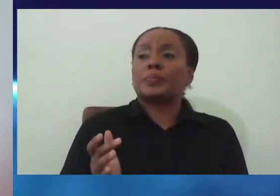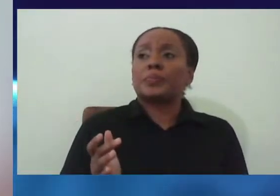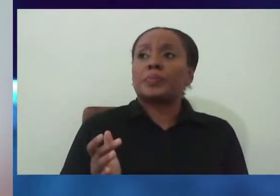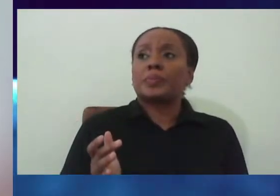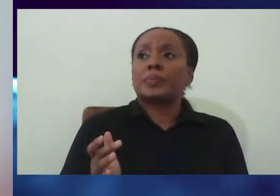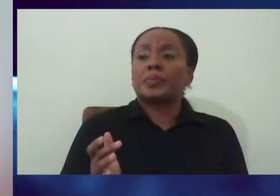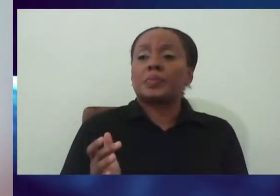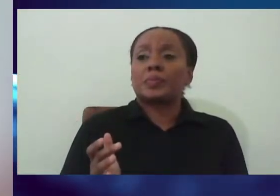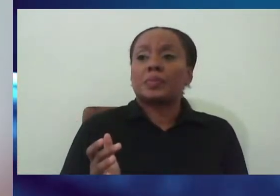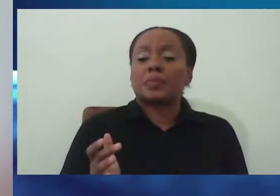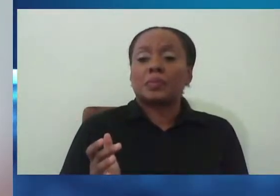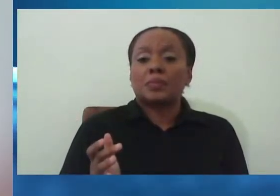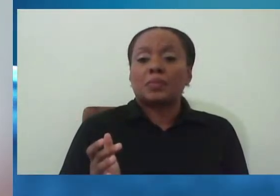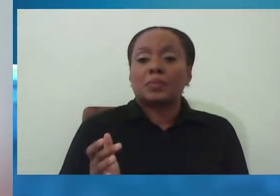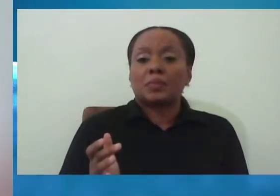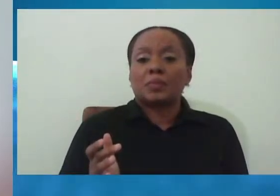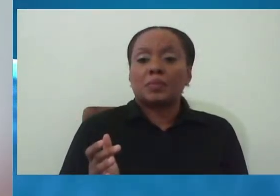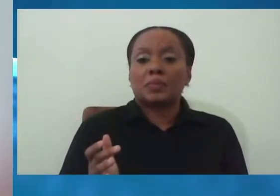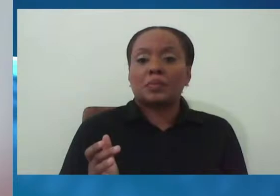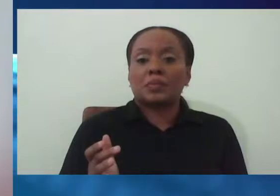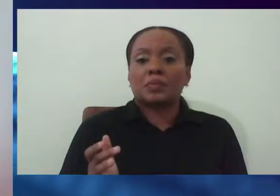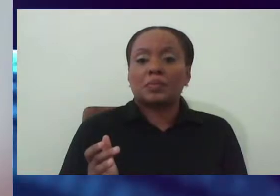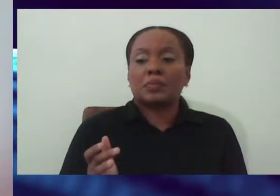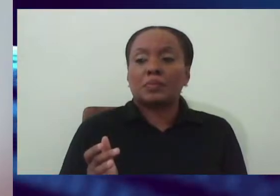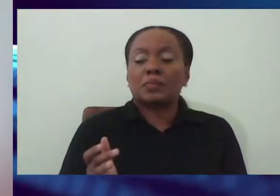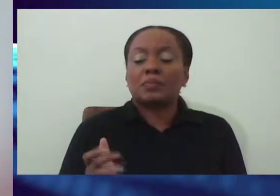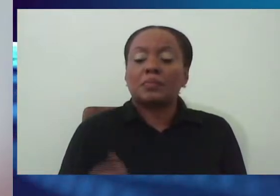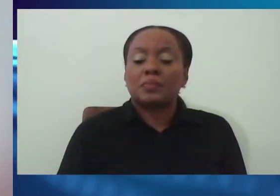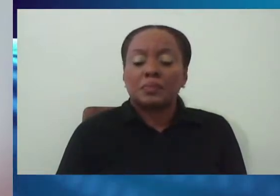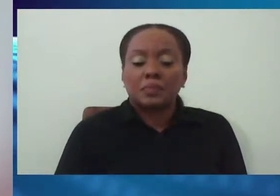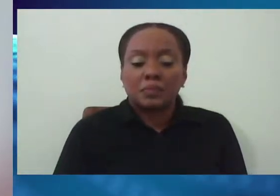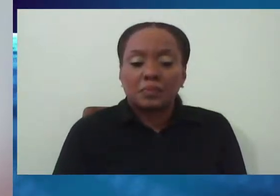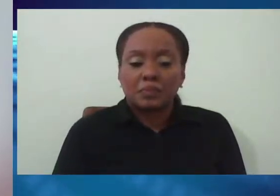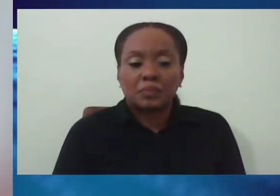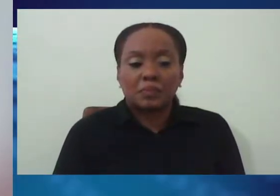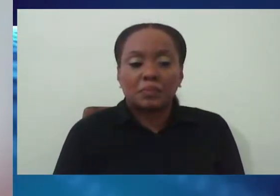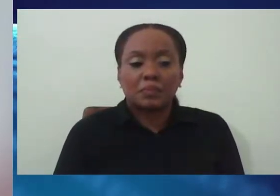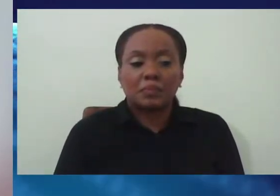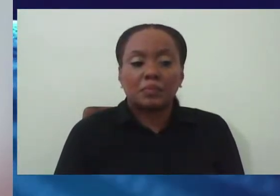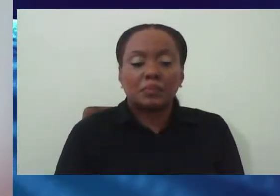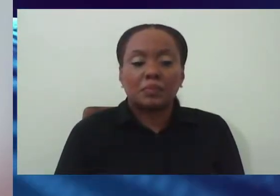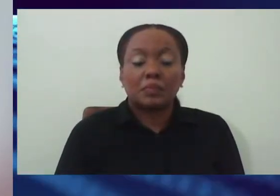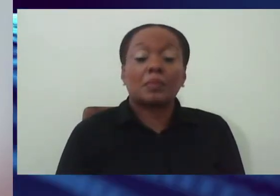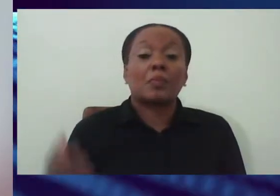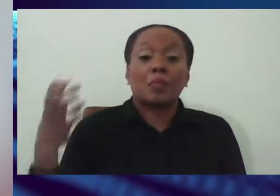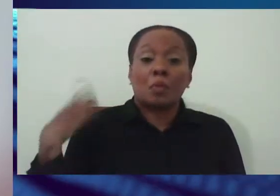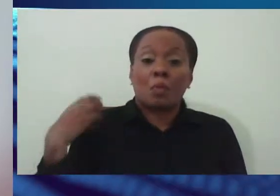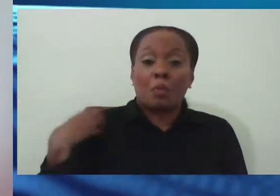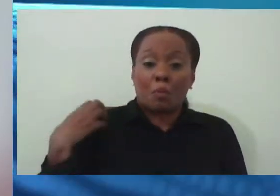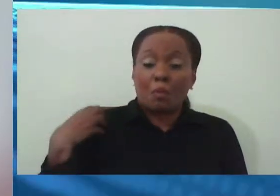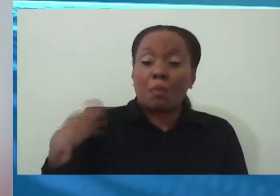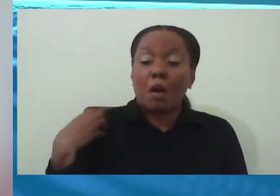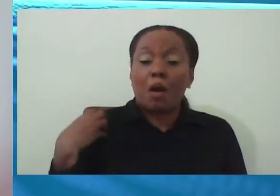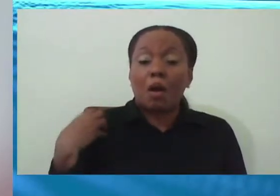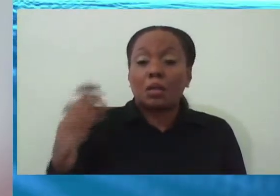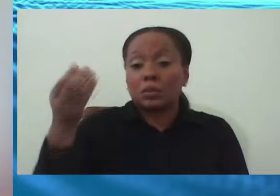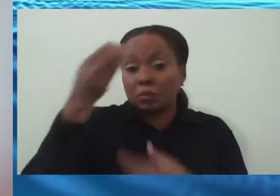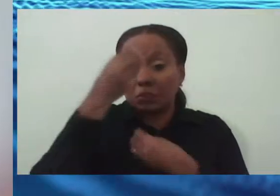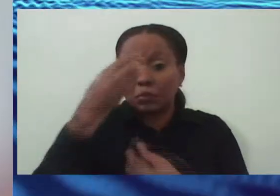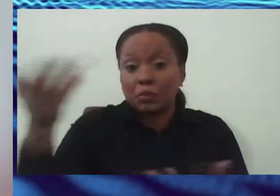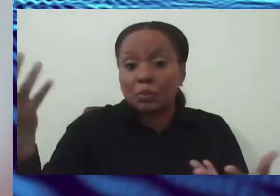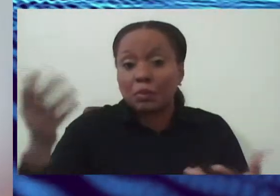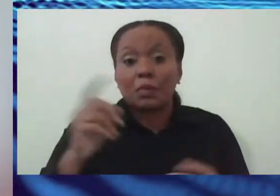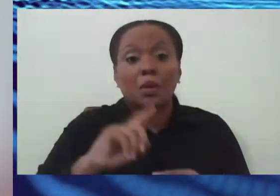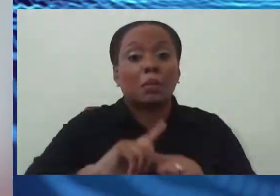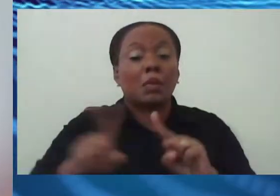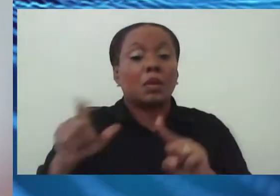be asking questions or giving guidance that is not quite in line with what we are